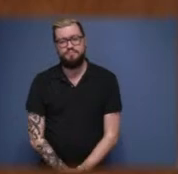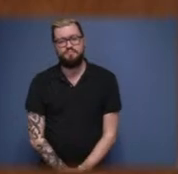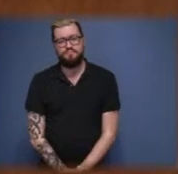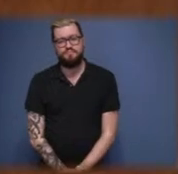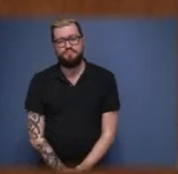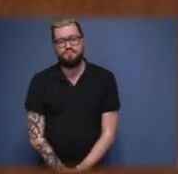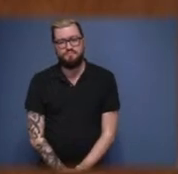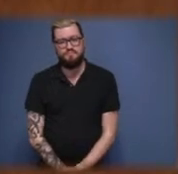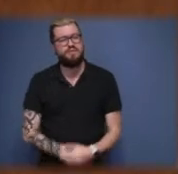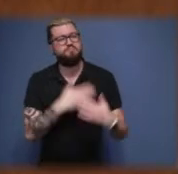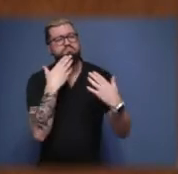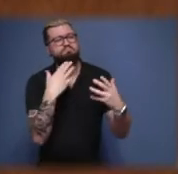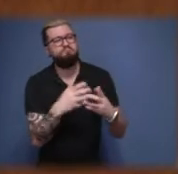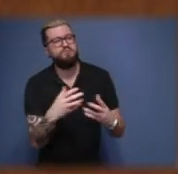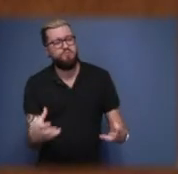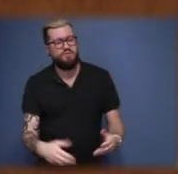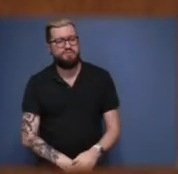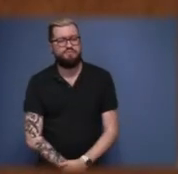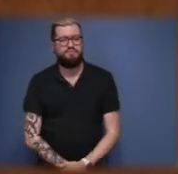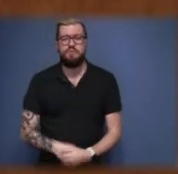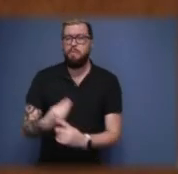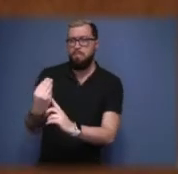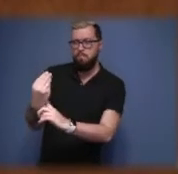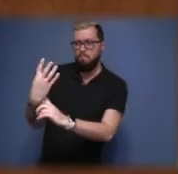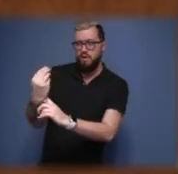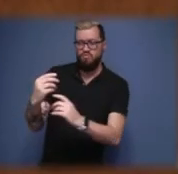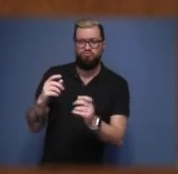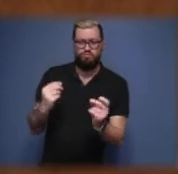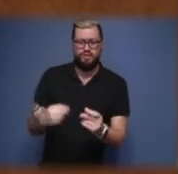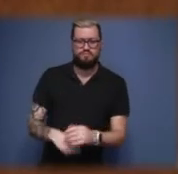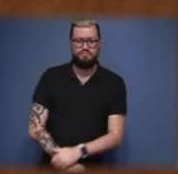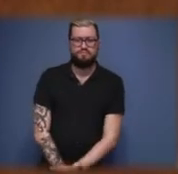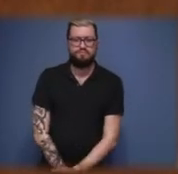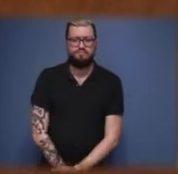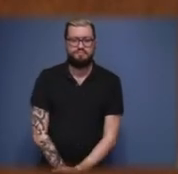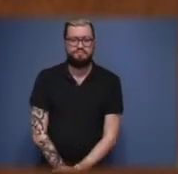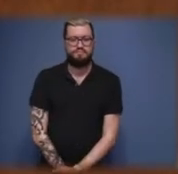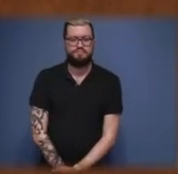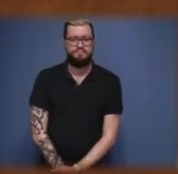Thank you so much. Thank you. We're going to do a picture real fast.